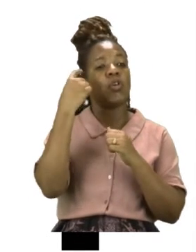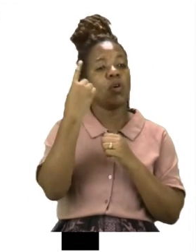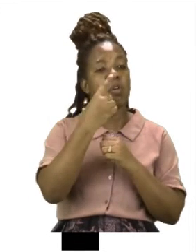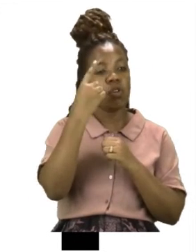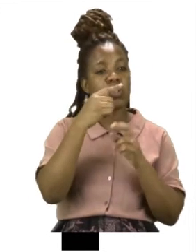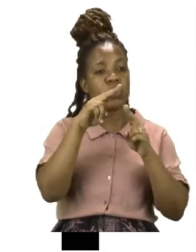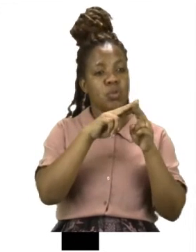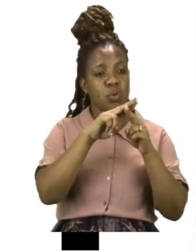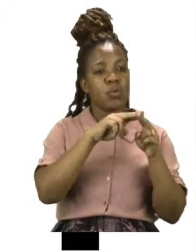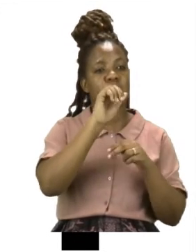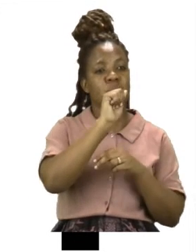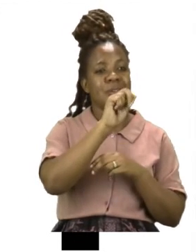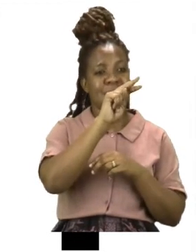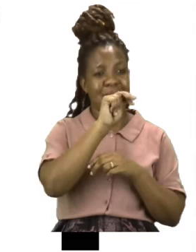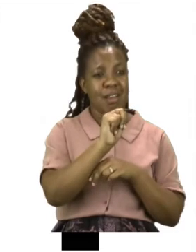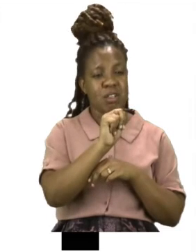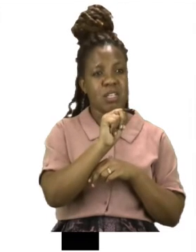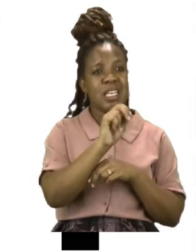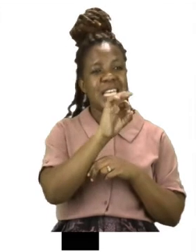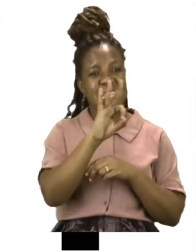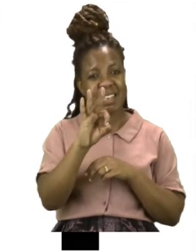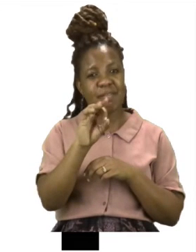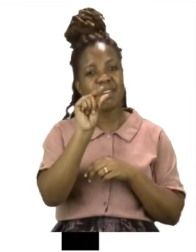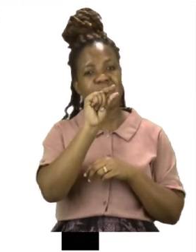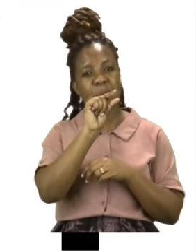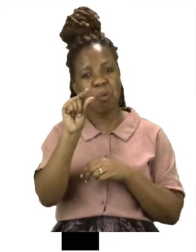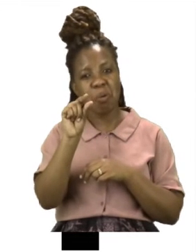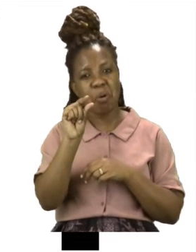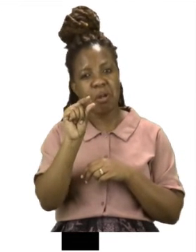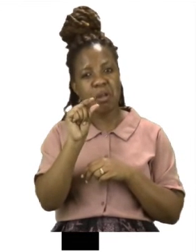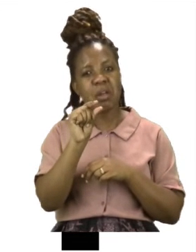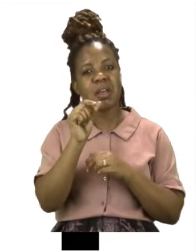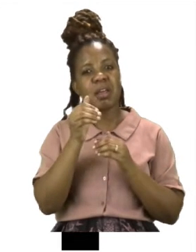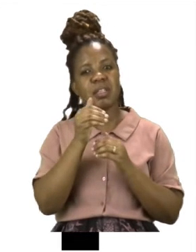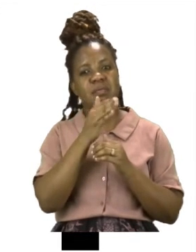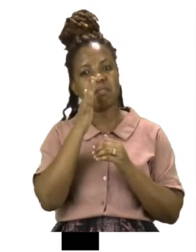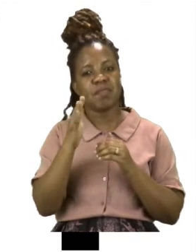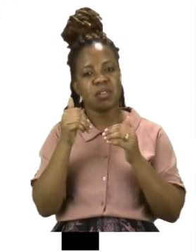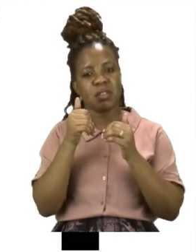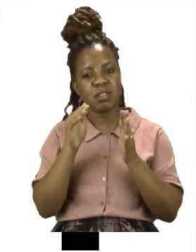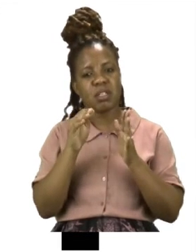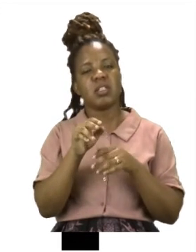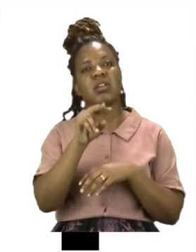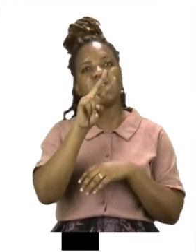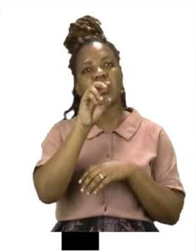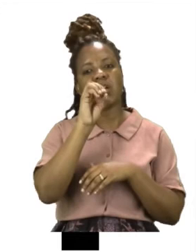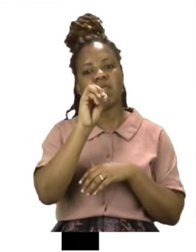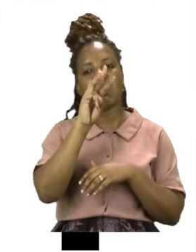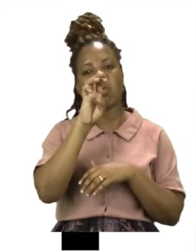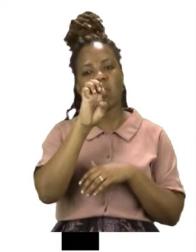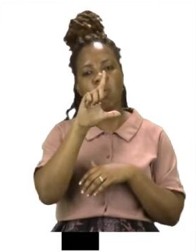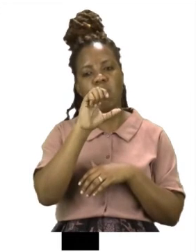carefully, we said to use an, we need to have words that start with a vowel. In this